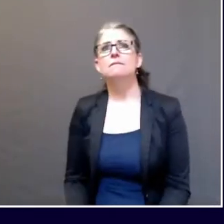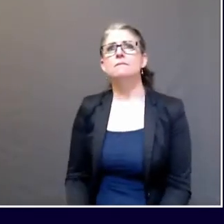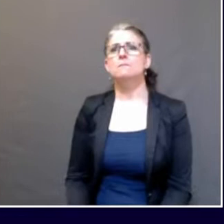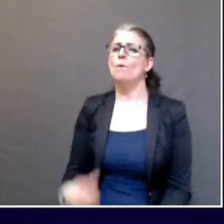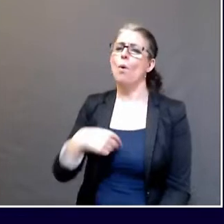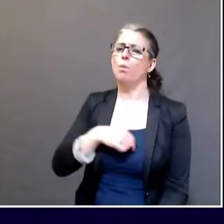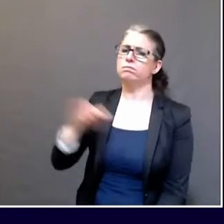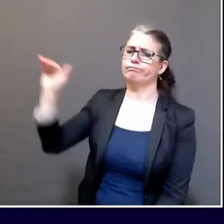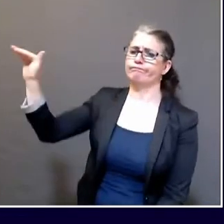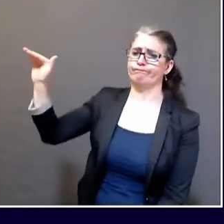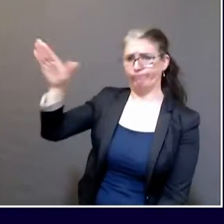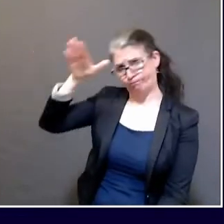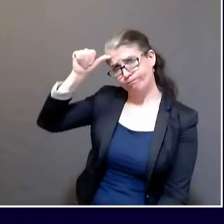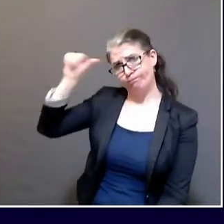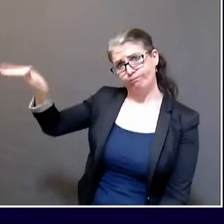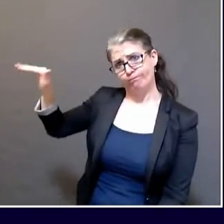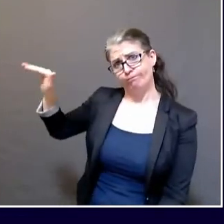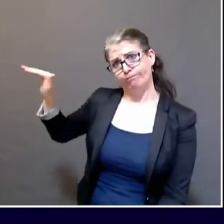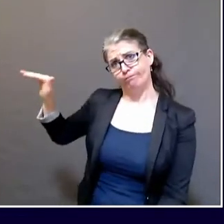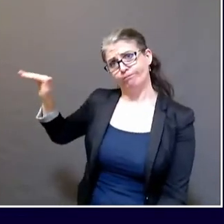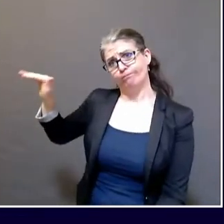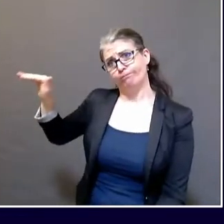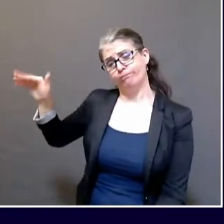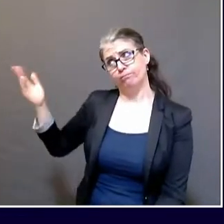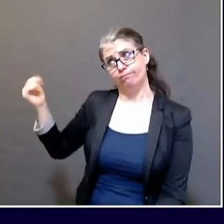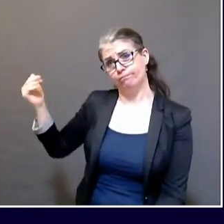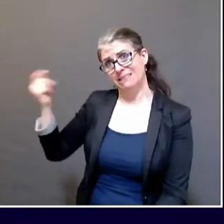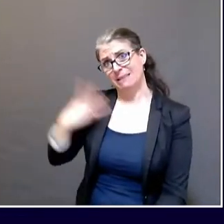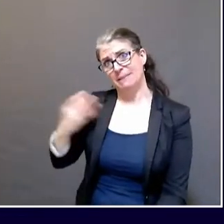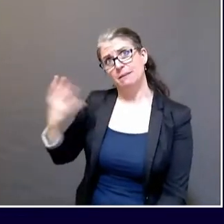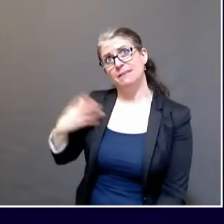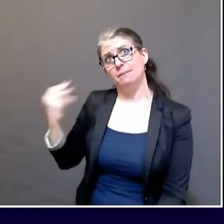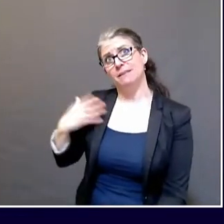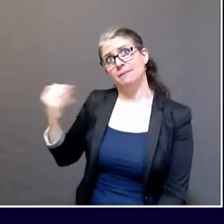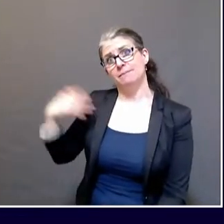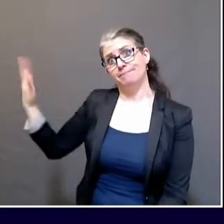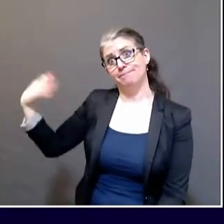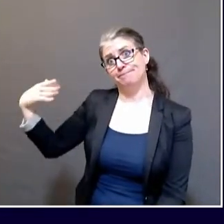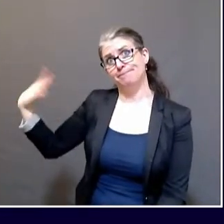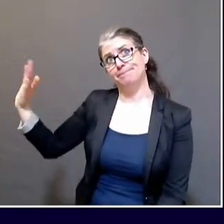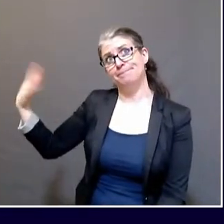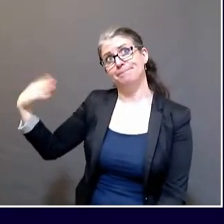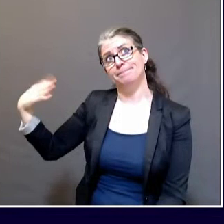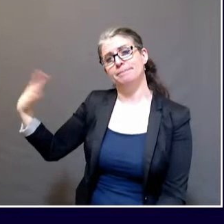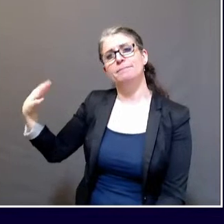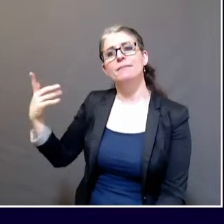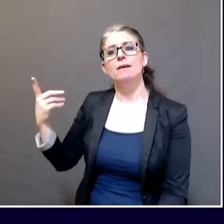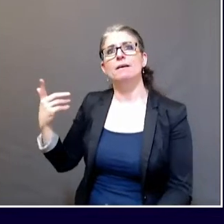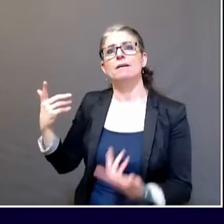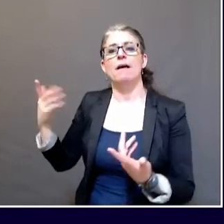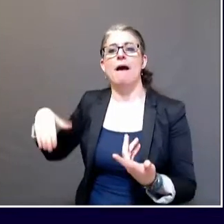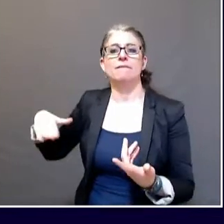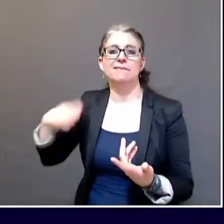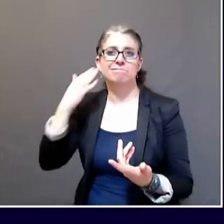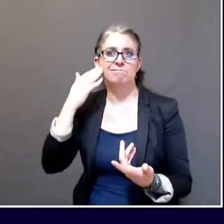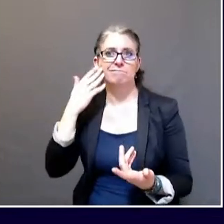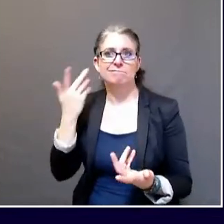same question, which is, what will you know and when will you know it? And they didn't have a clear answer on